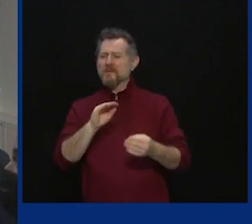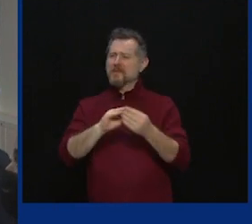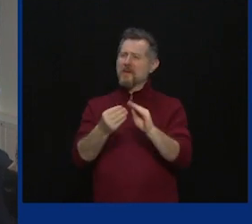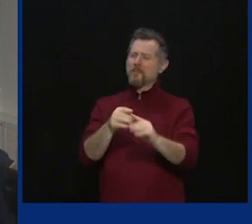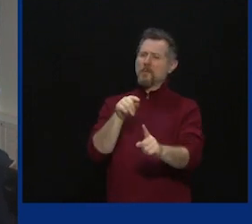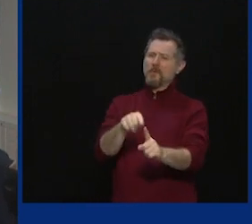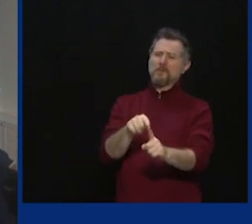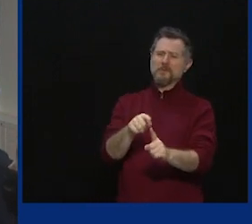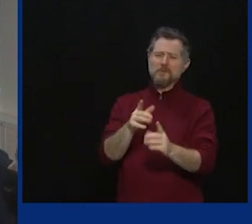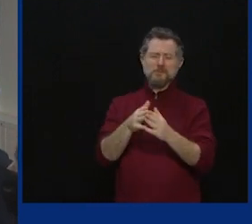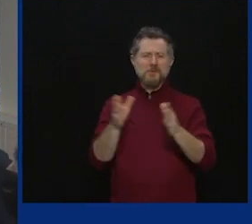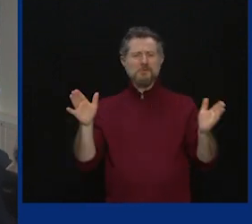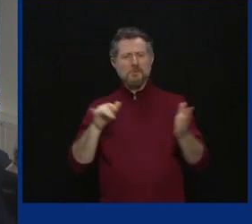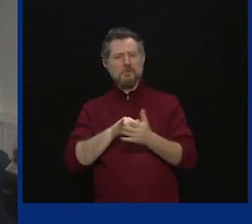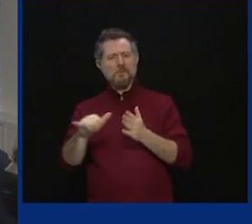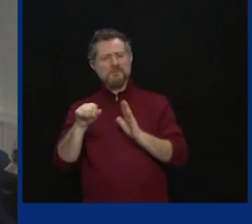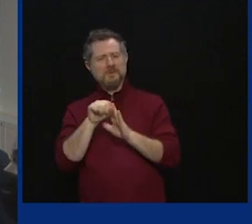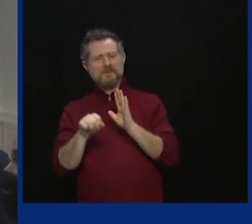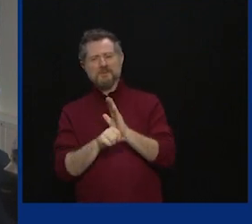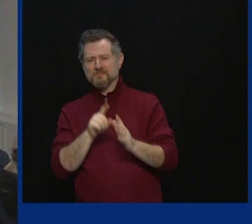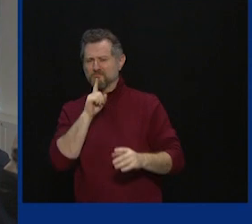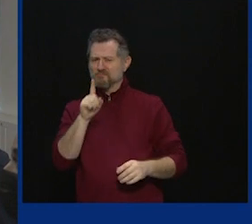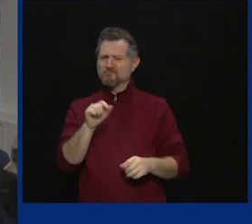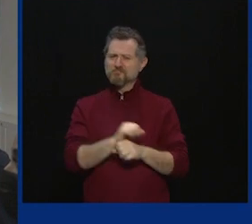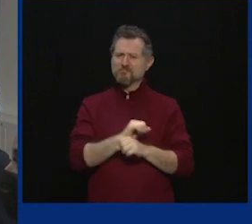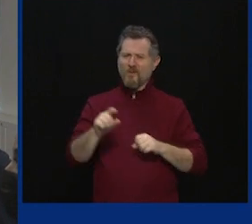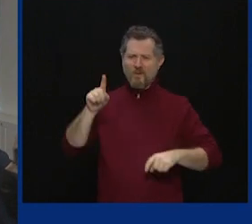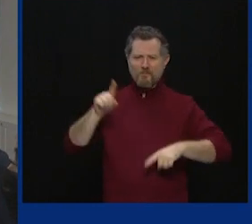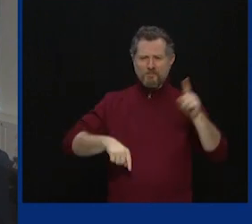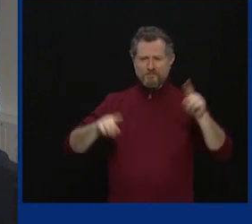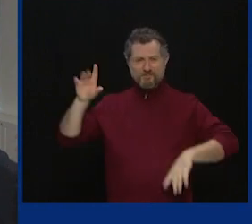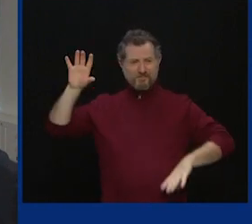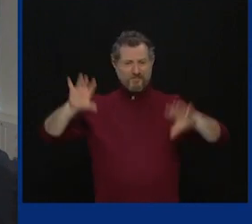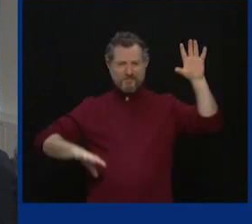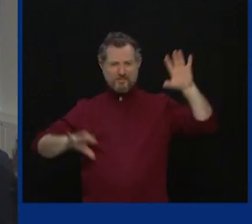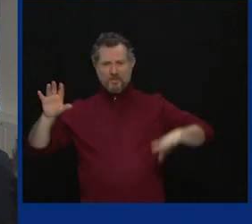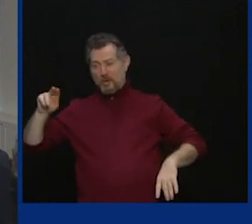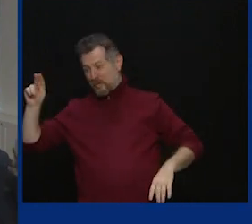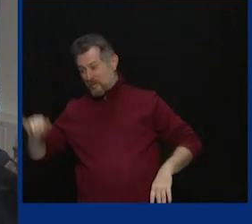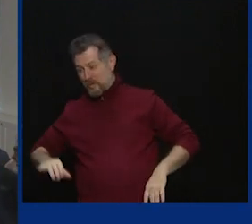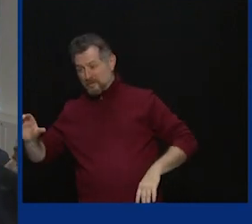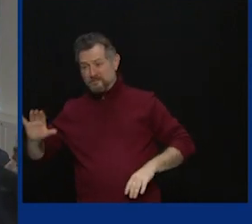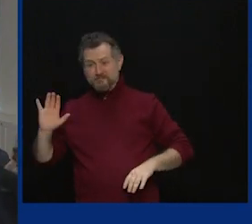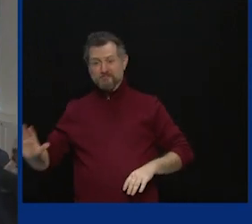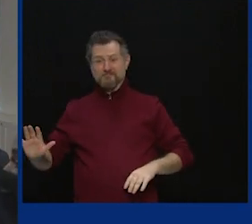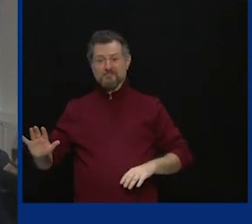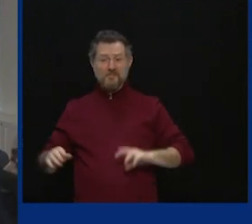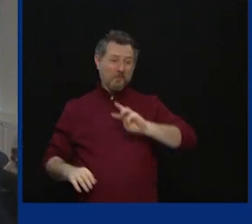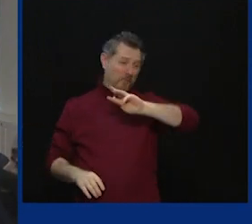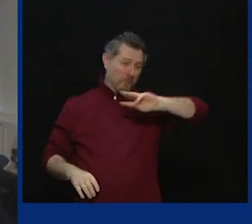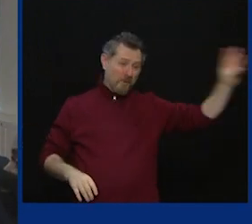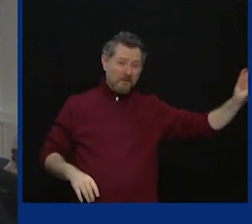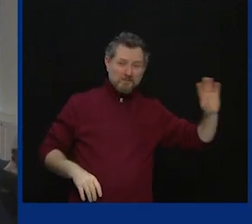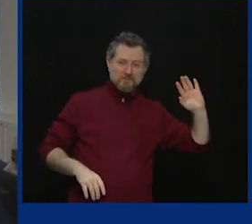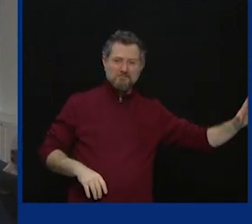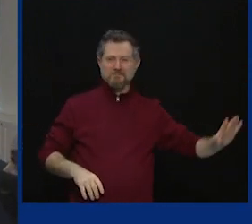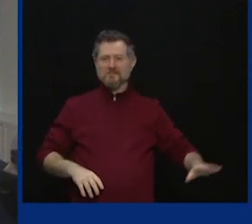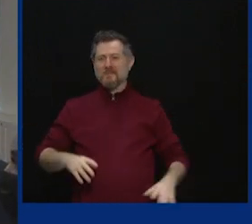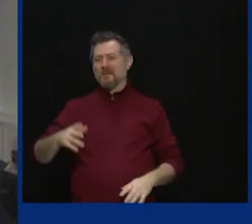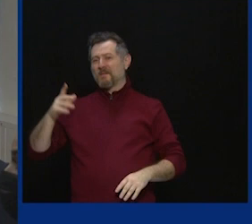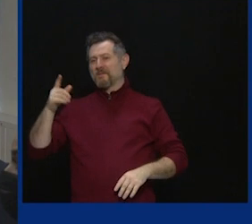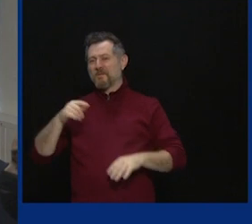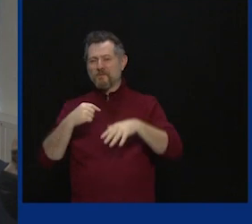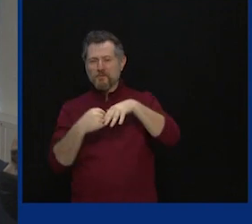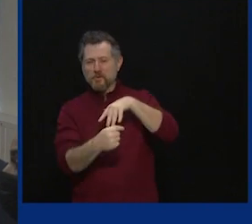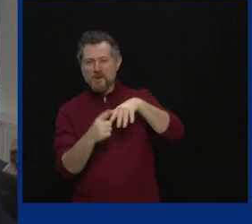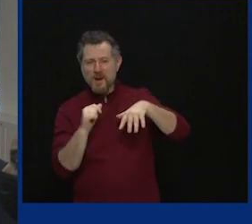York City, the COVID numbers are much better than they are in, say, Western New York or the Finger Lakes. Did you consider doing it more targeted in terms of